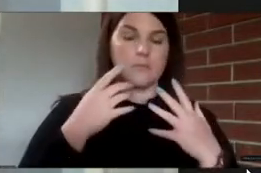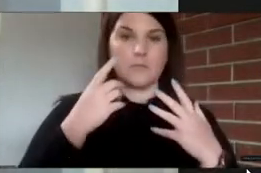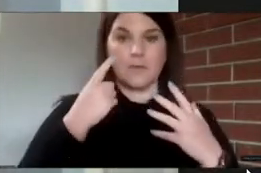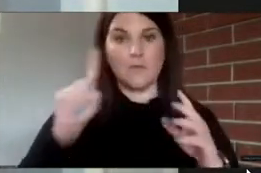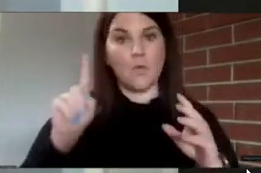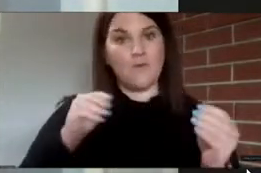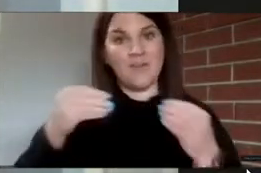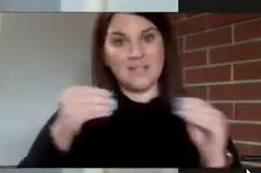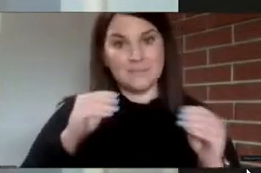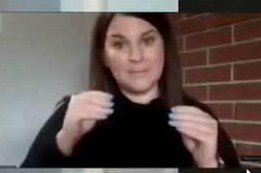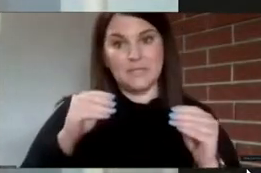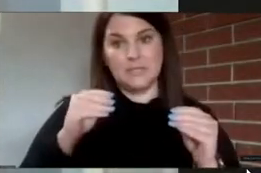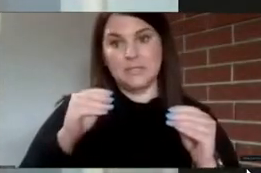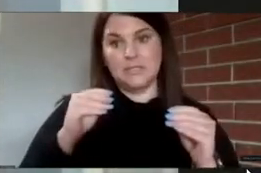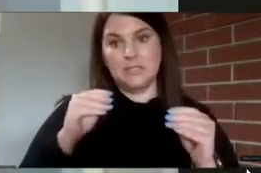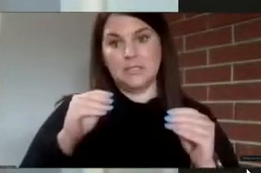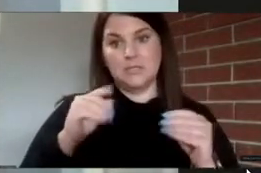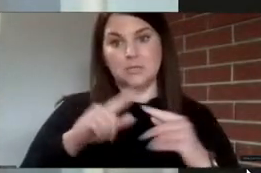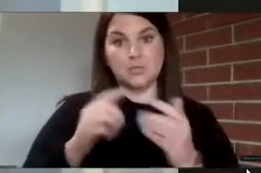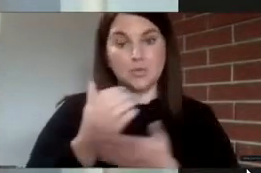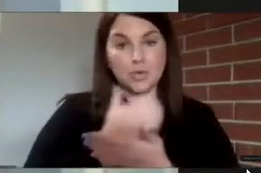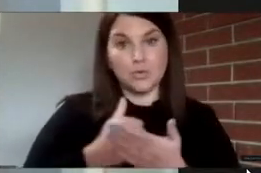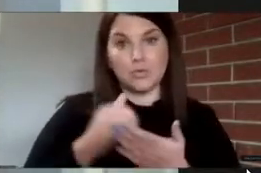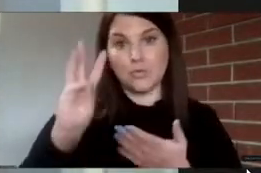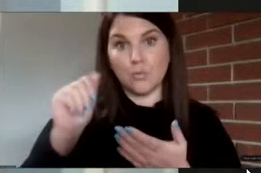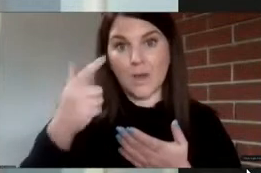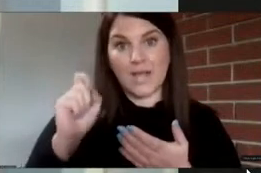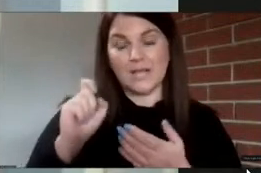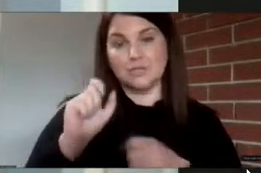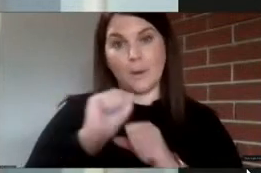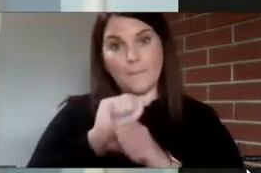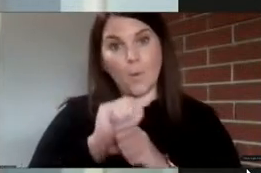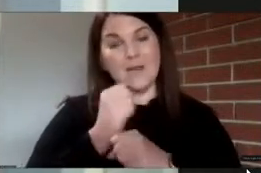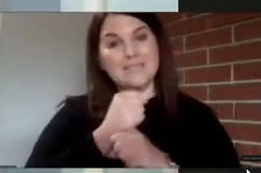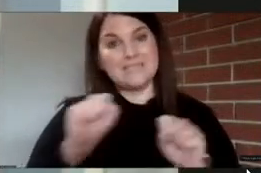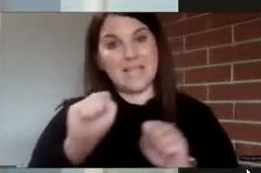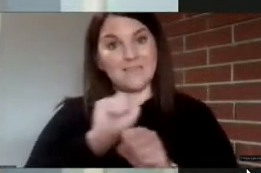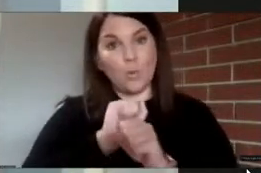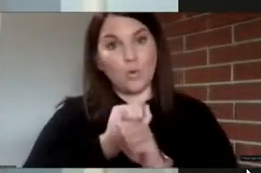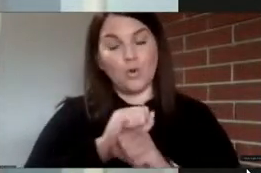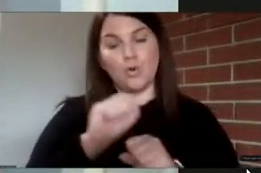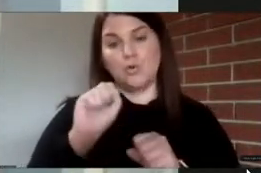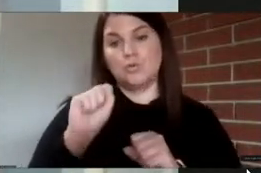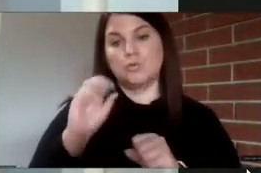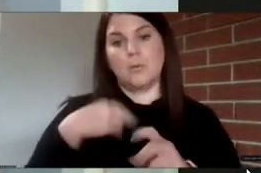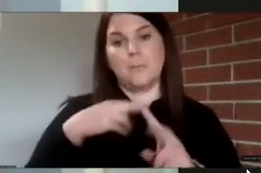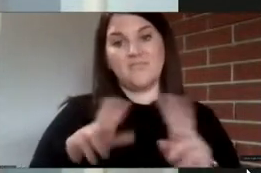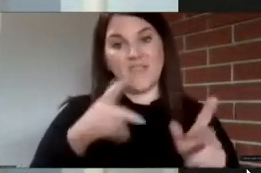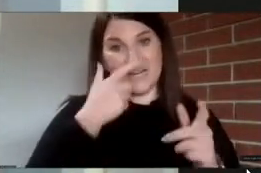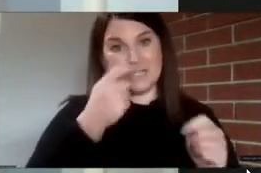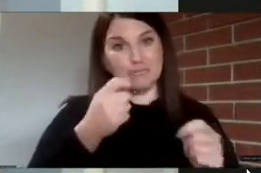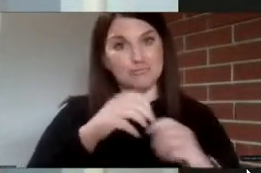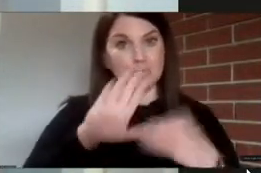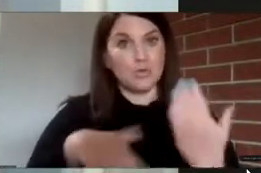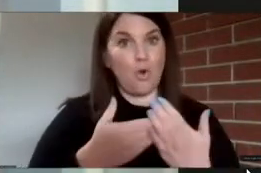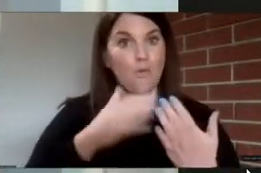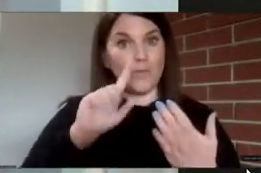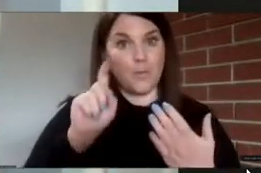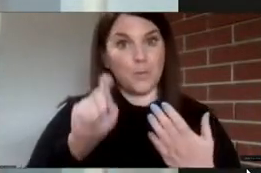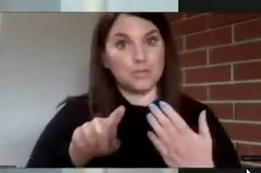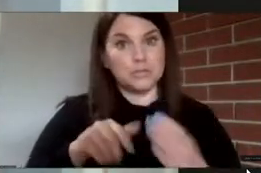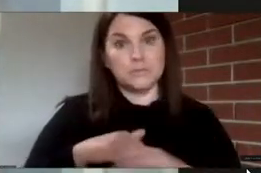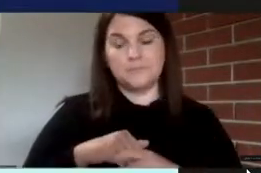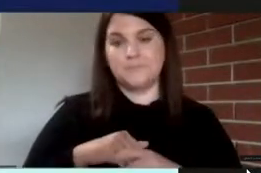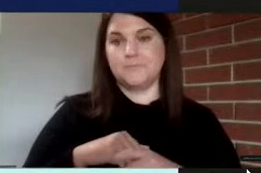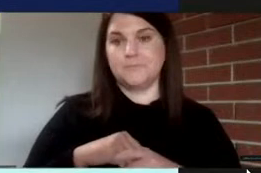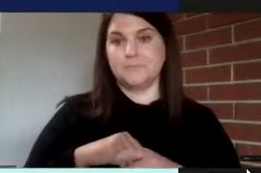ability to earn wage, to be employed, to be safe at work. And so I'm very interested in all of those questions.